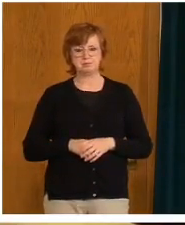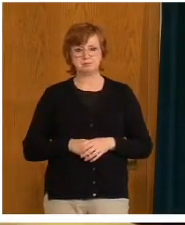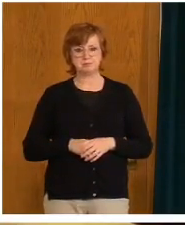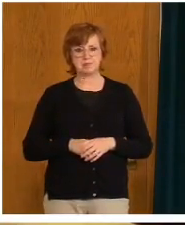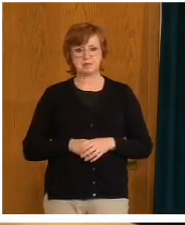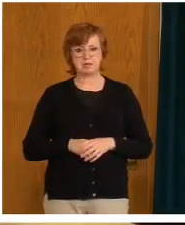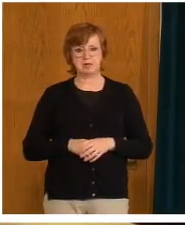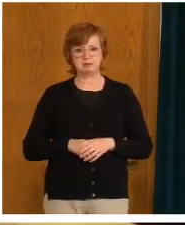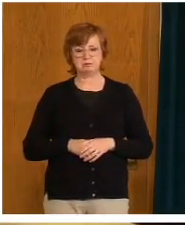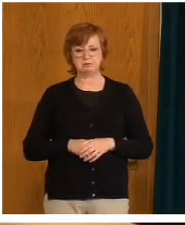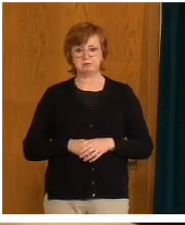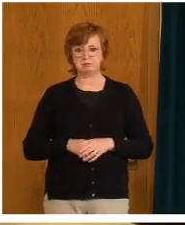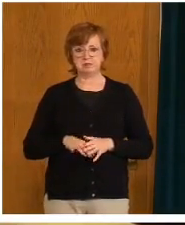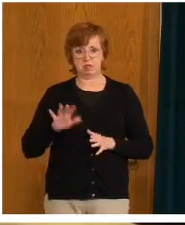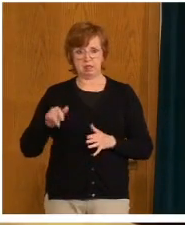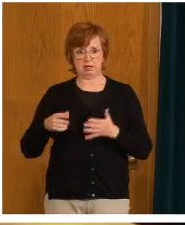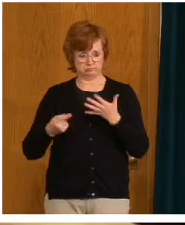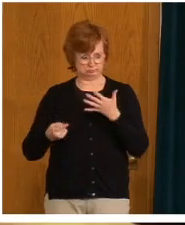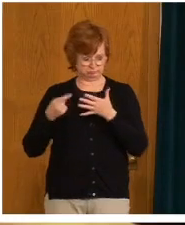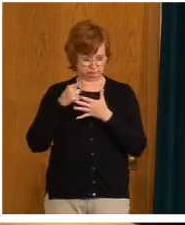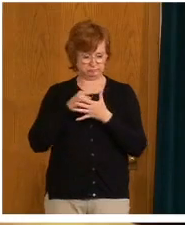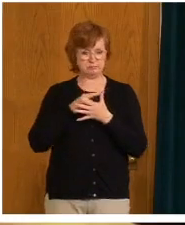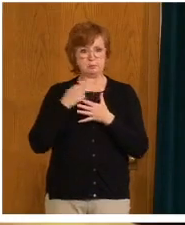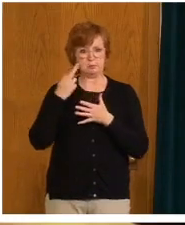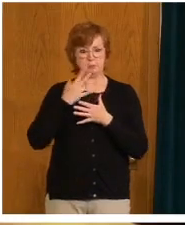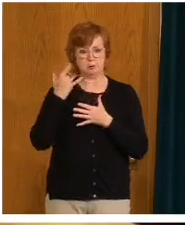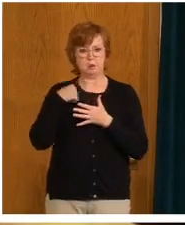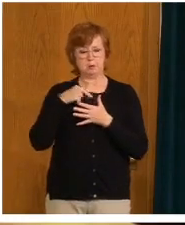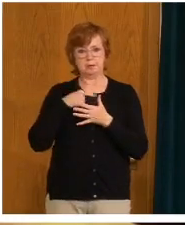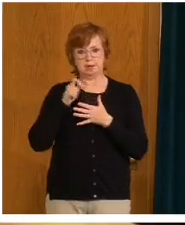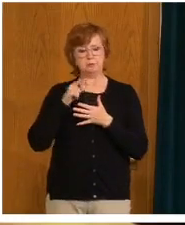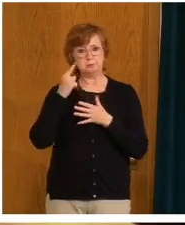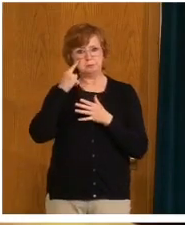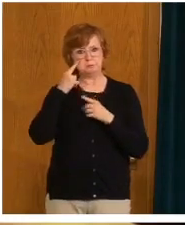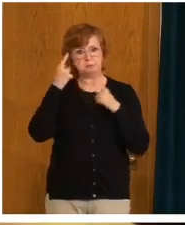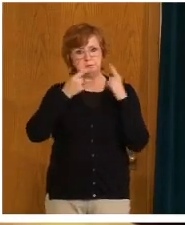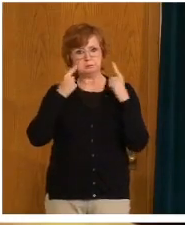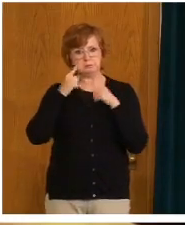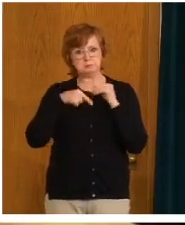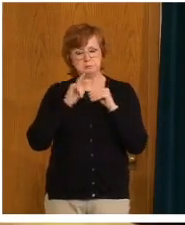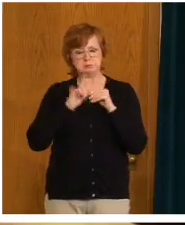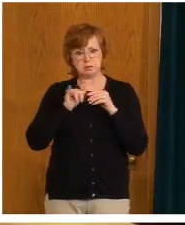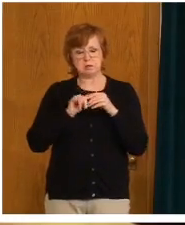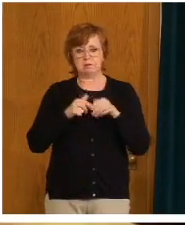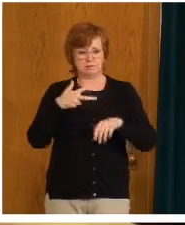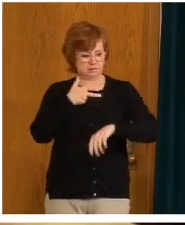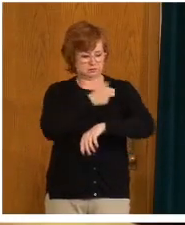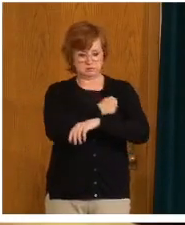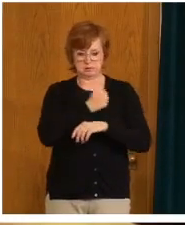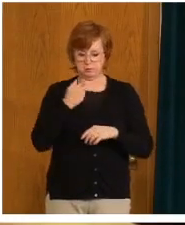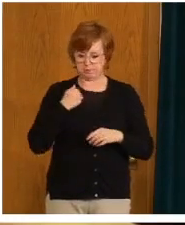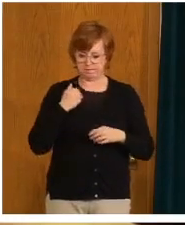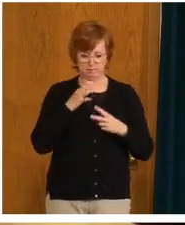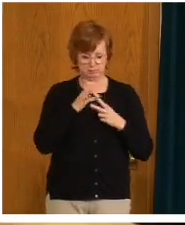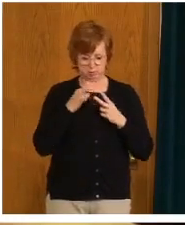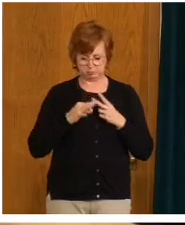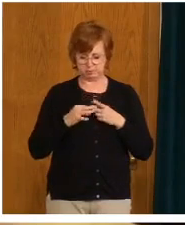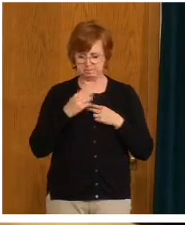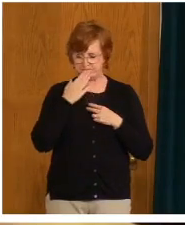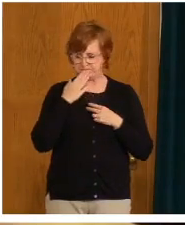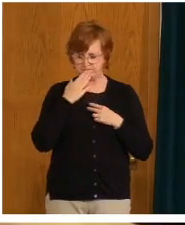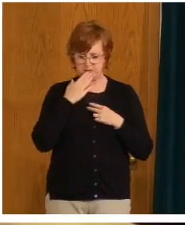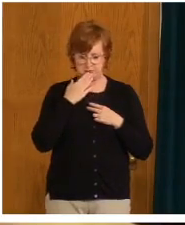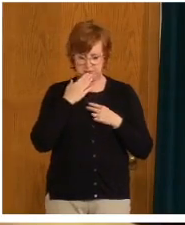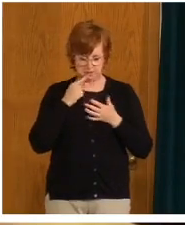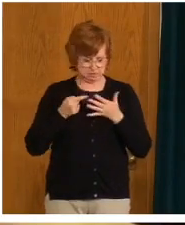consider very seriously the choice that each of us have in accessing this vaccine. We've always said it's there to